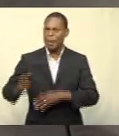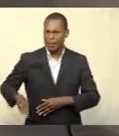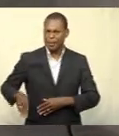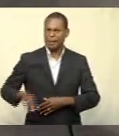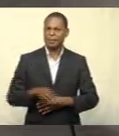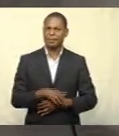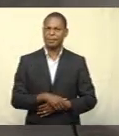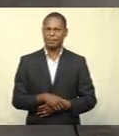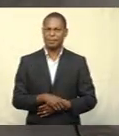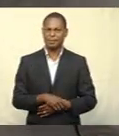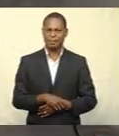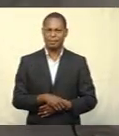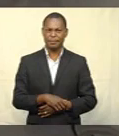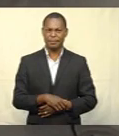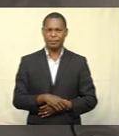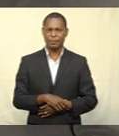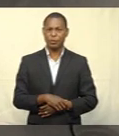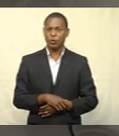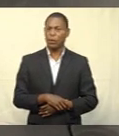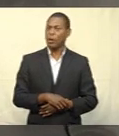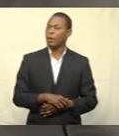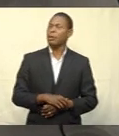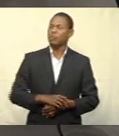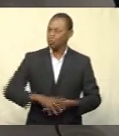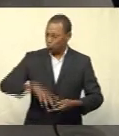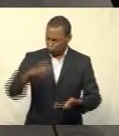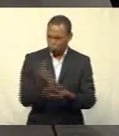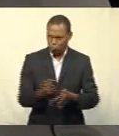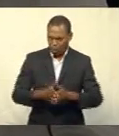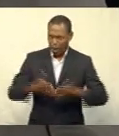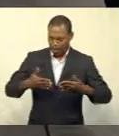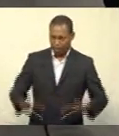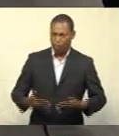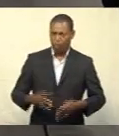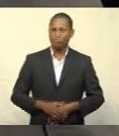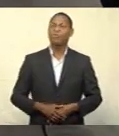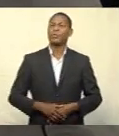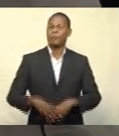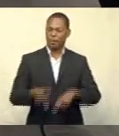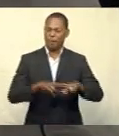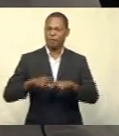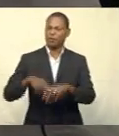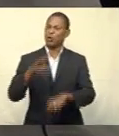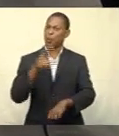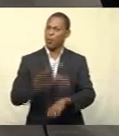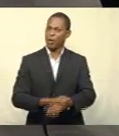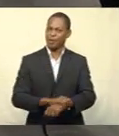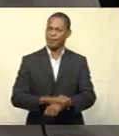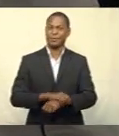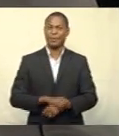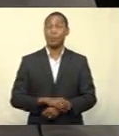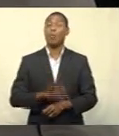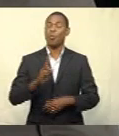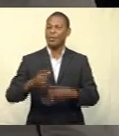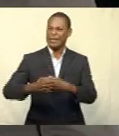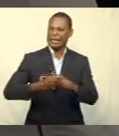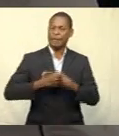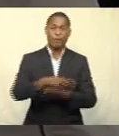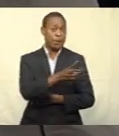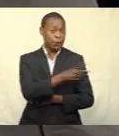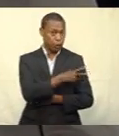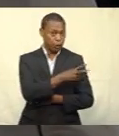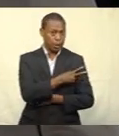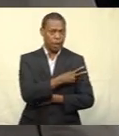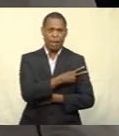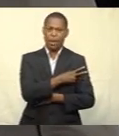Sukanaivalu? Yeah, let me give an assurance on behalf of the Acting Commissioner of Police and your Fiji Police Force that safety and security is priority to us, that is